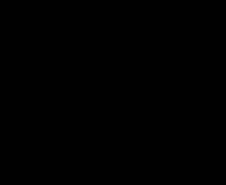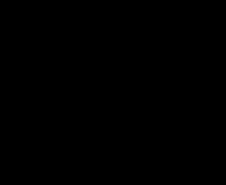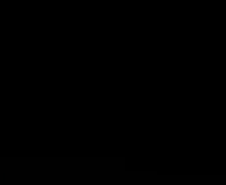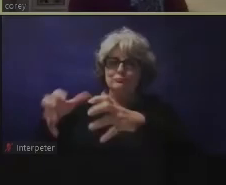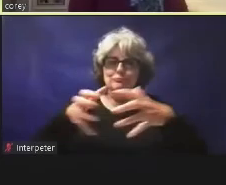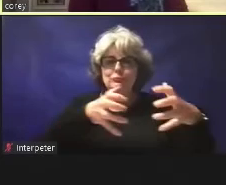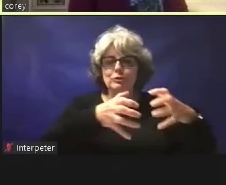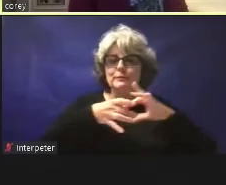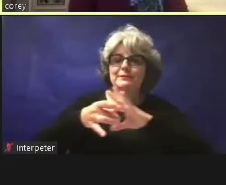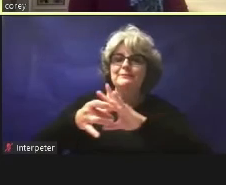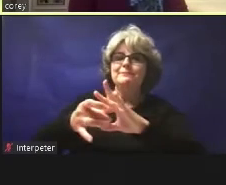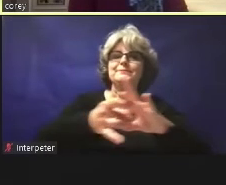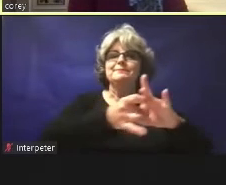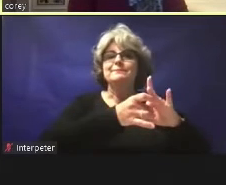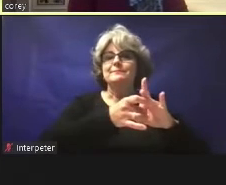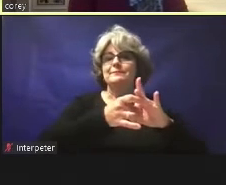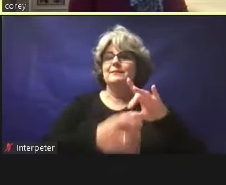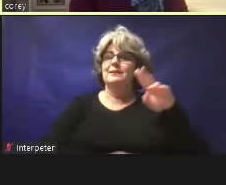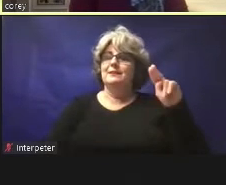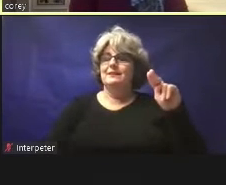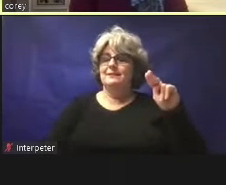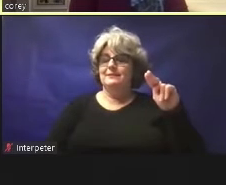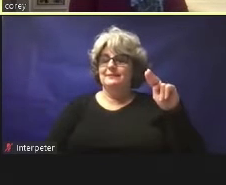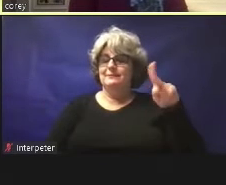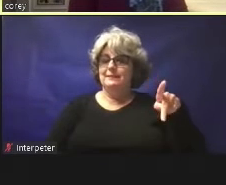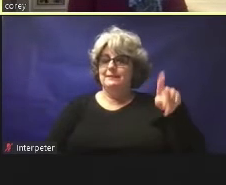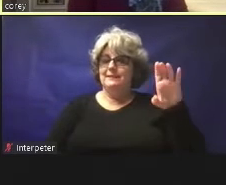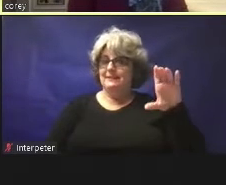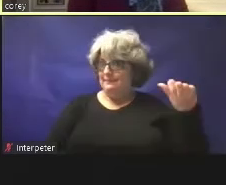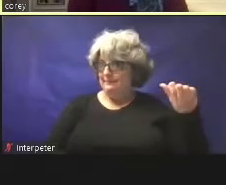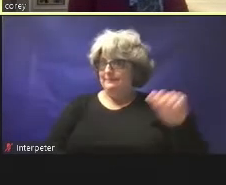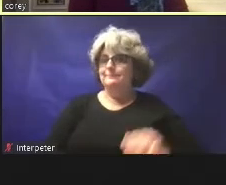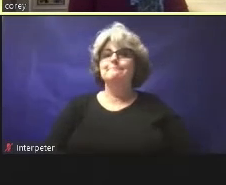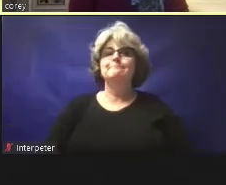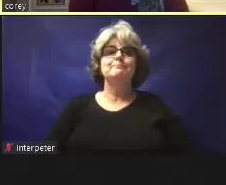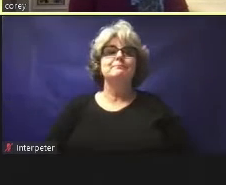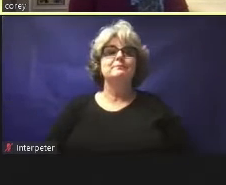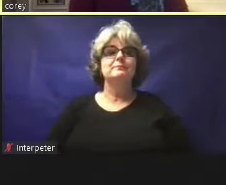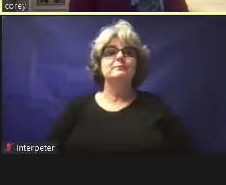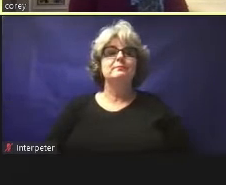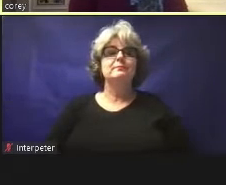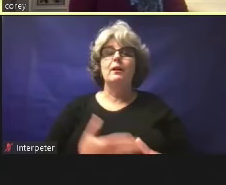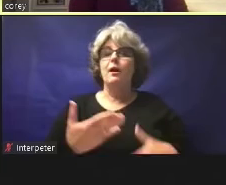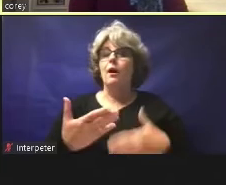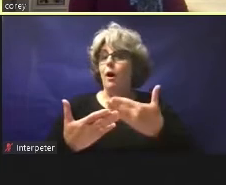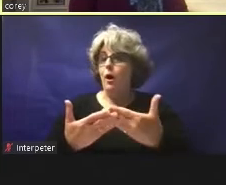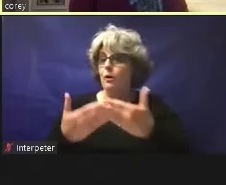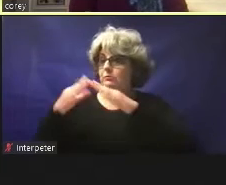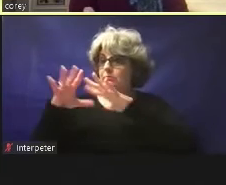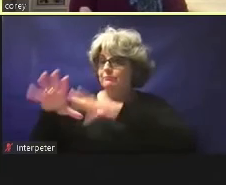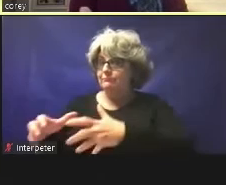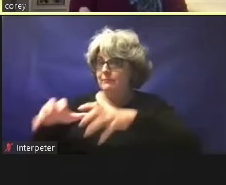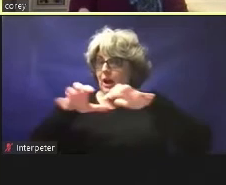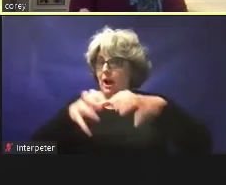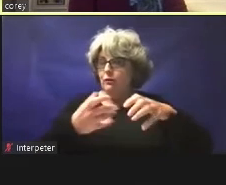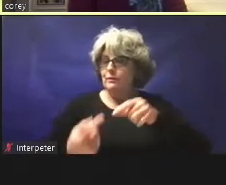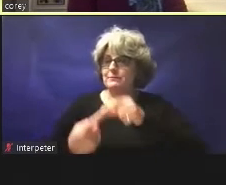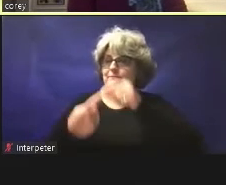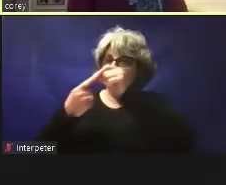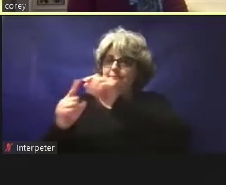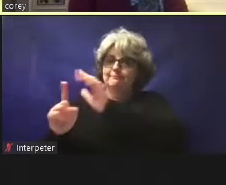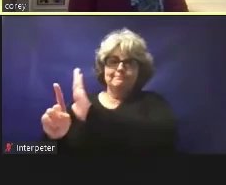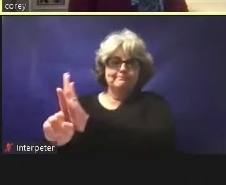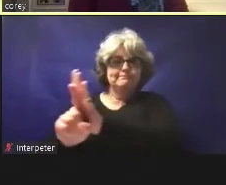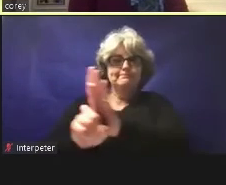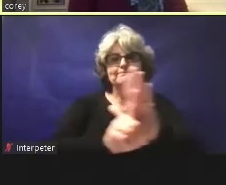groups within the National Peace Corps Association community. And each of our affiliate groups is unique in its own